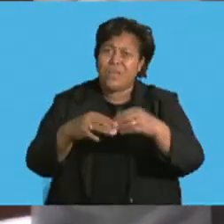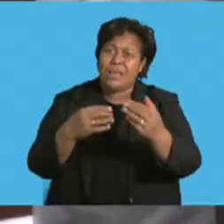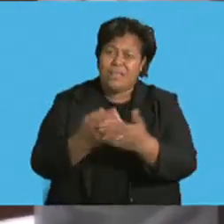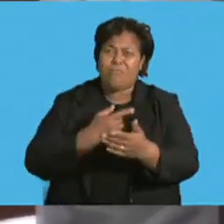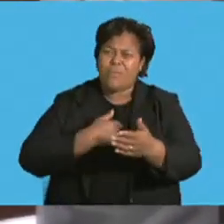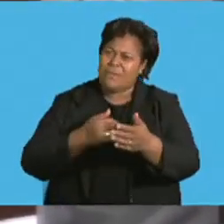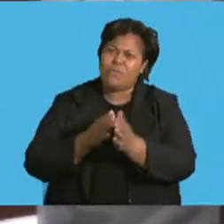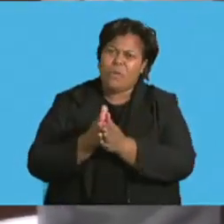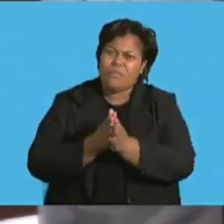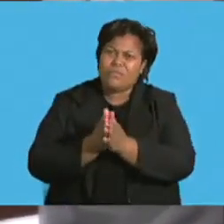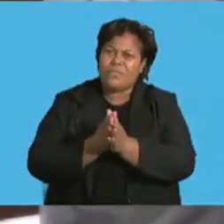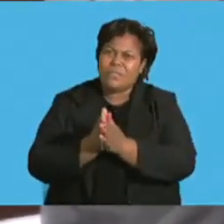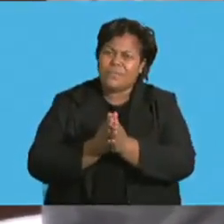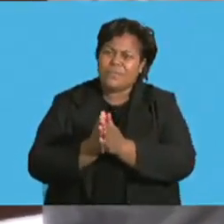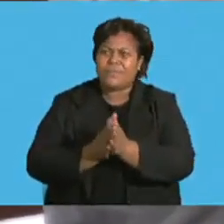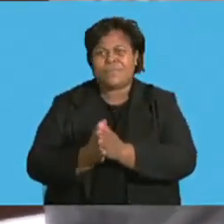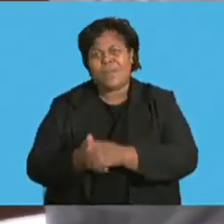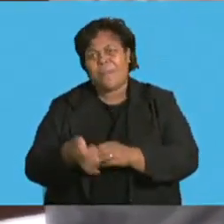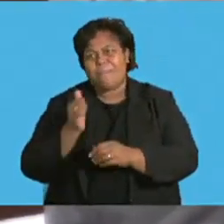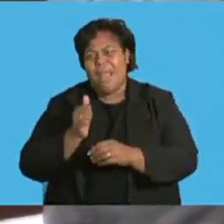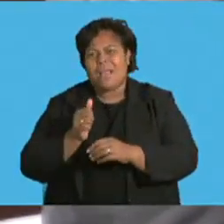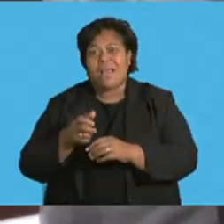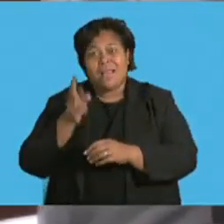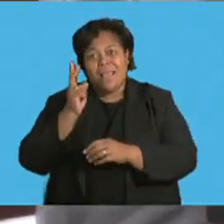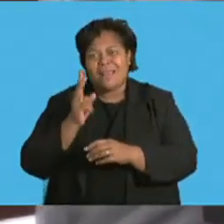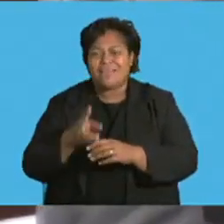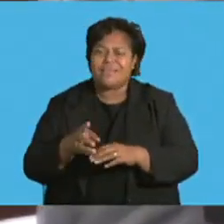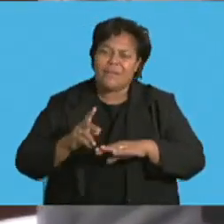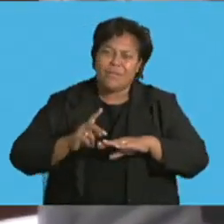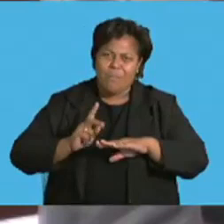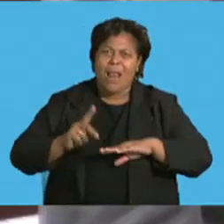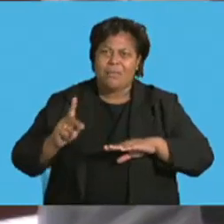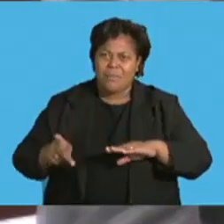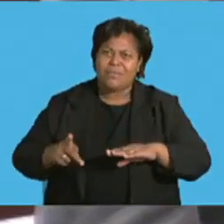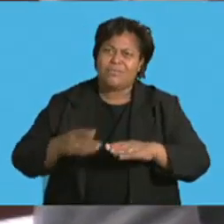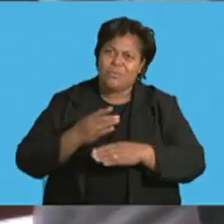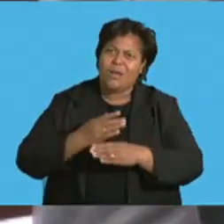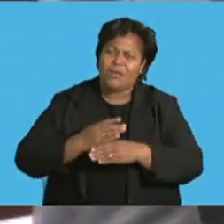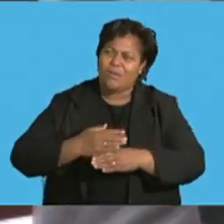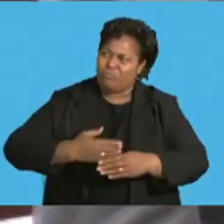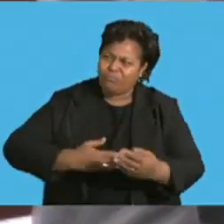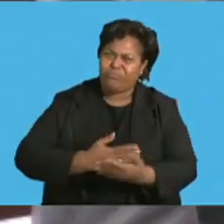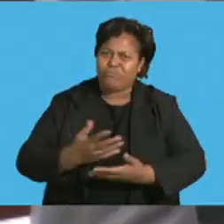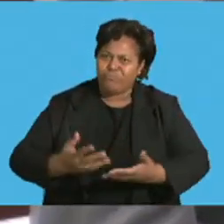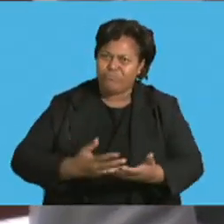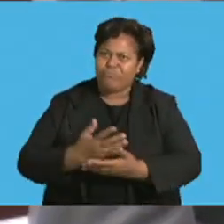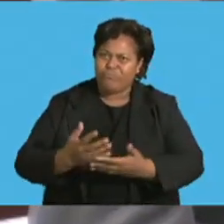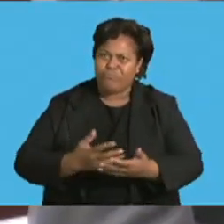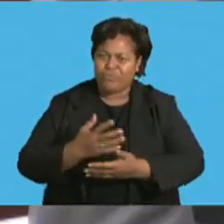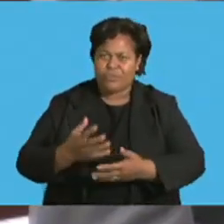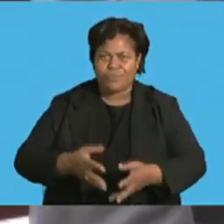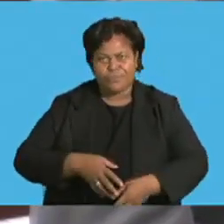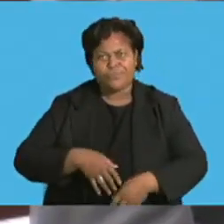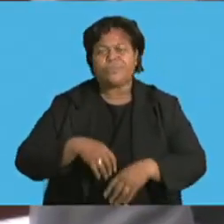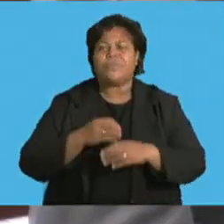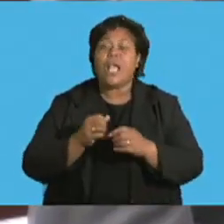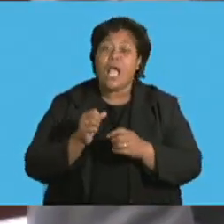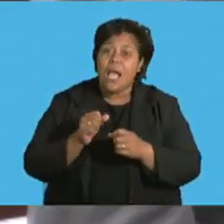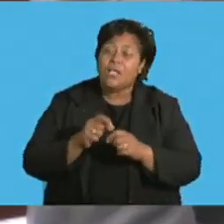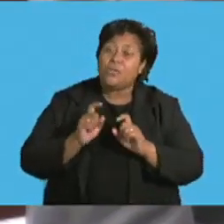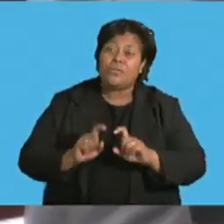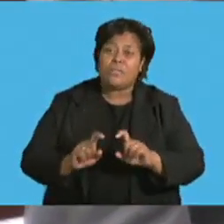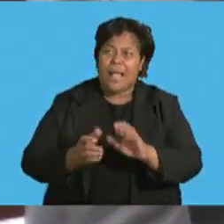getting back to the national business of this August Parliament and to upholding the high standards of conduct the Fijian people deserve